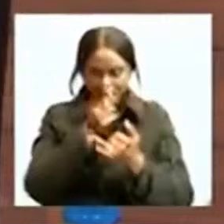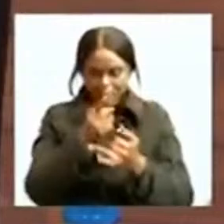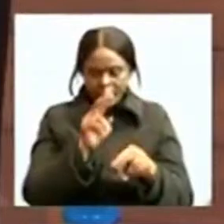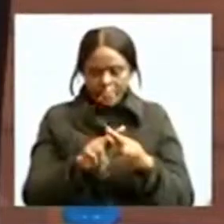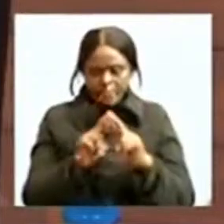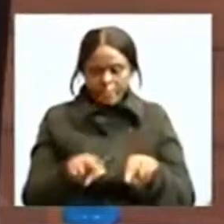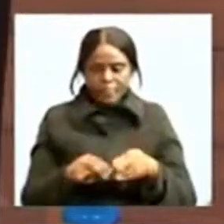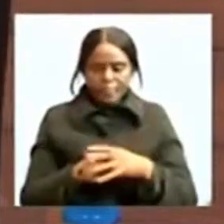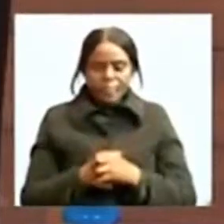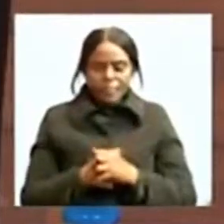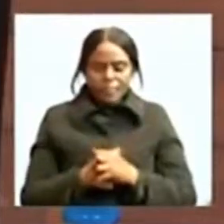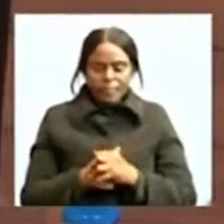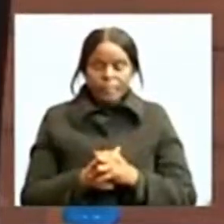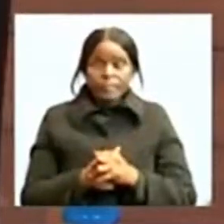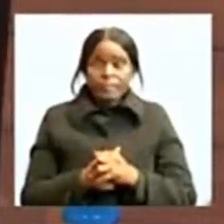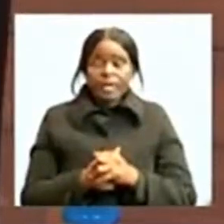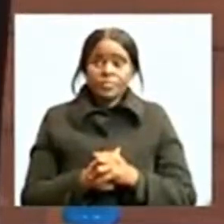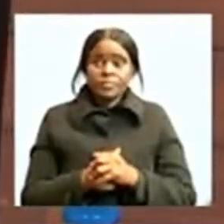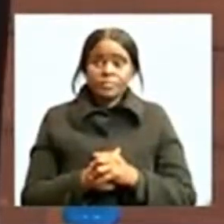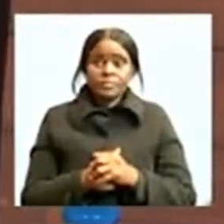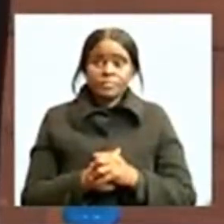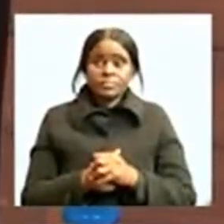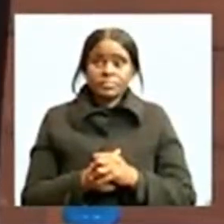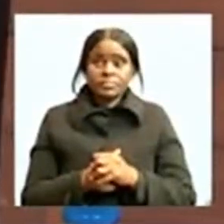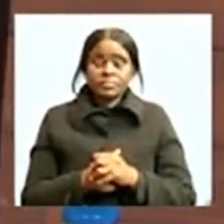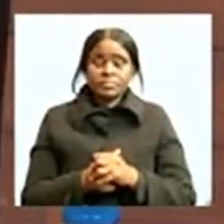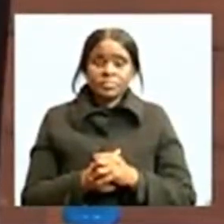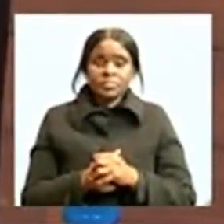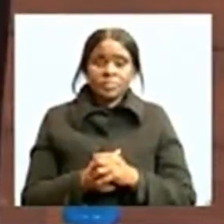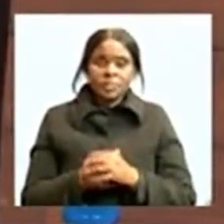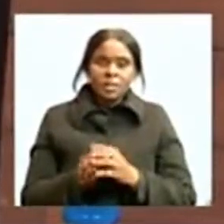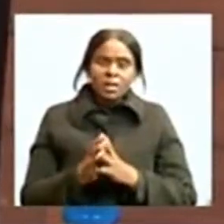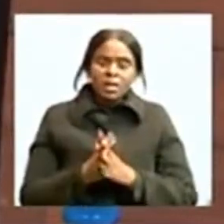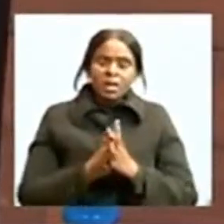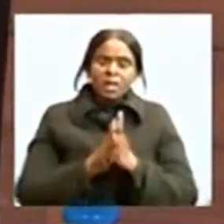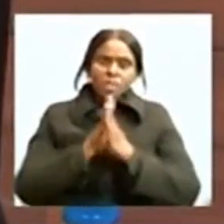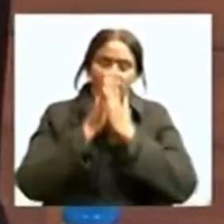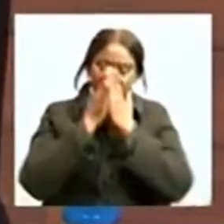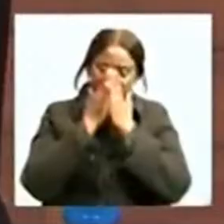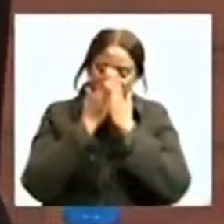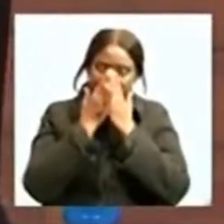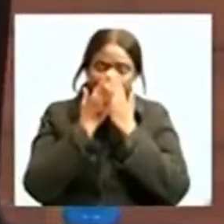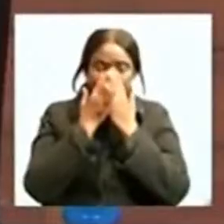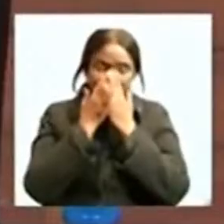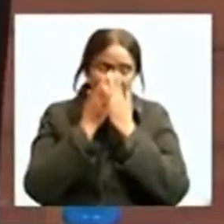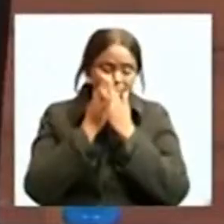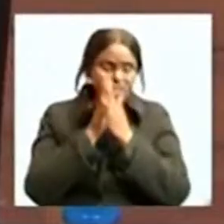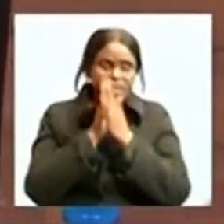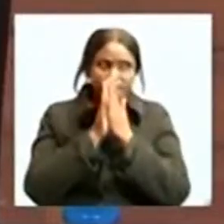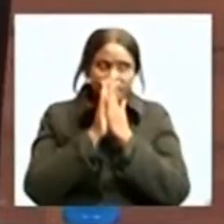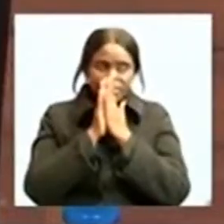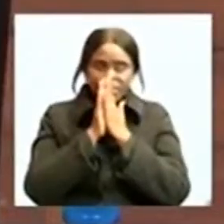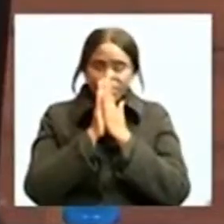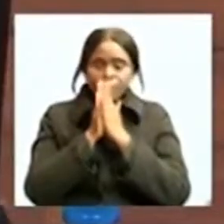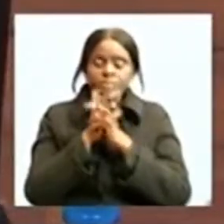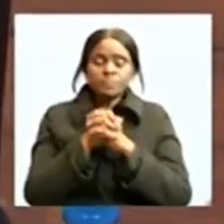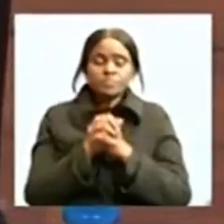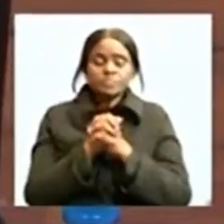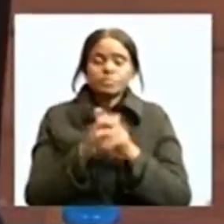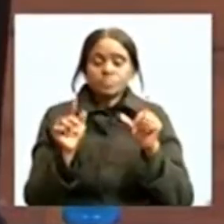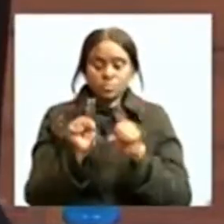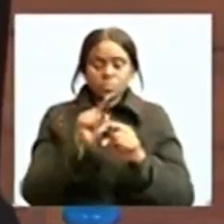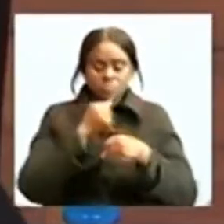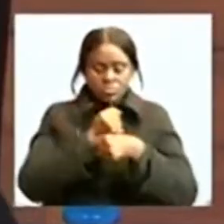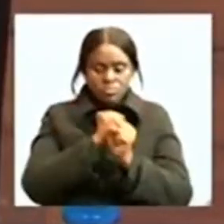chairperson. We have met all these. And to some extent, we have also